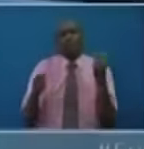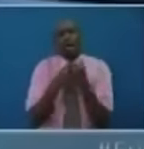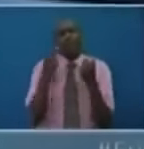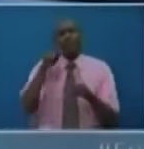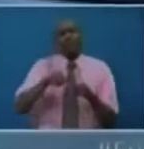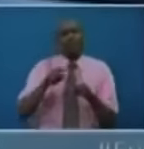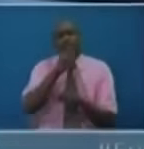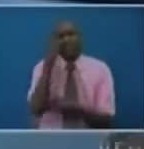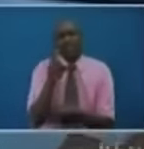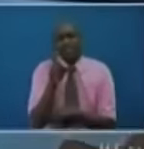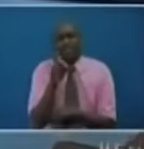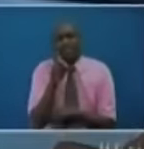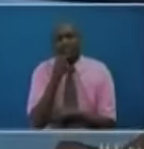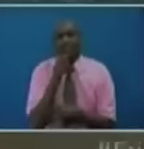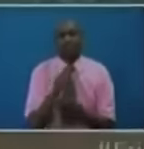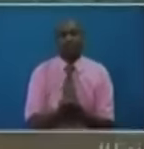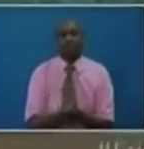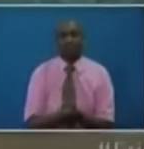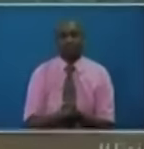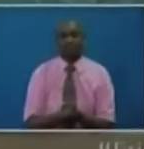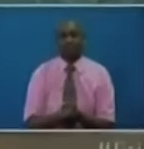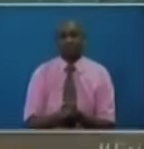today.